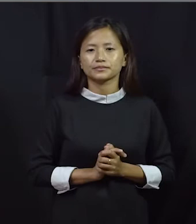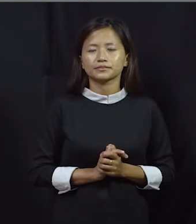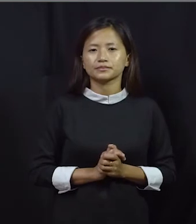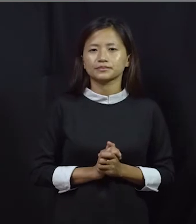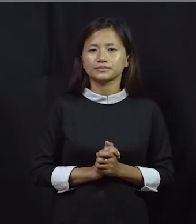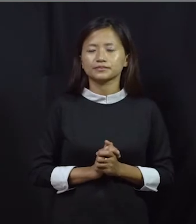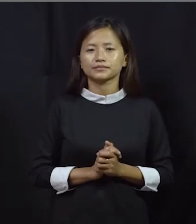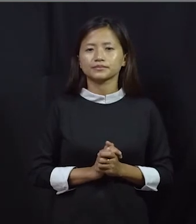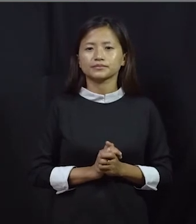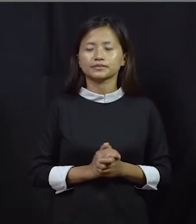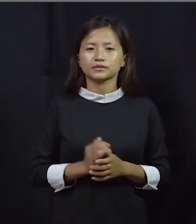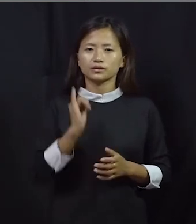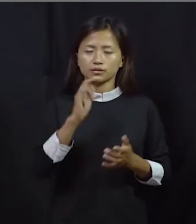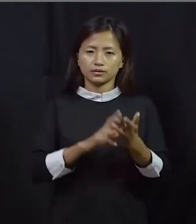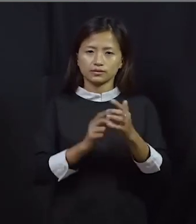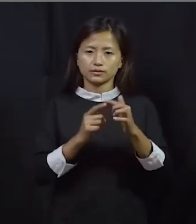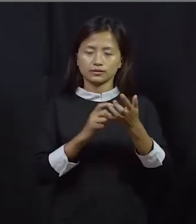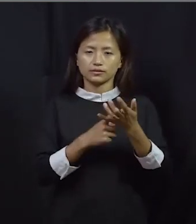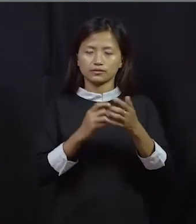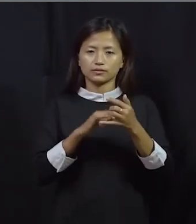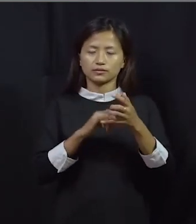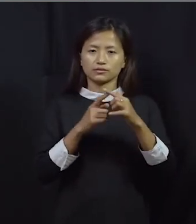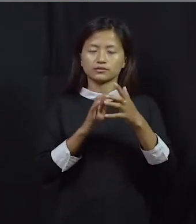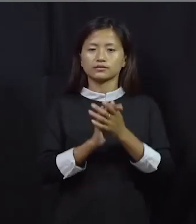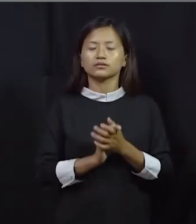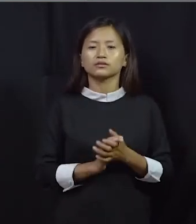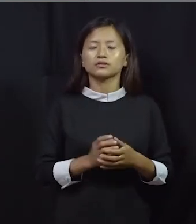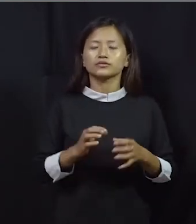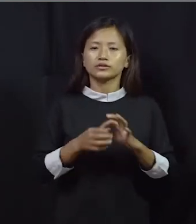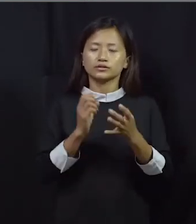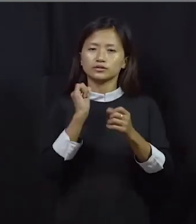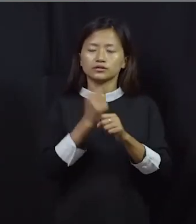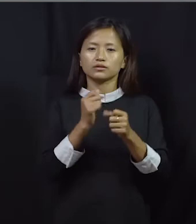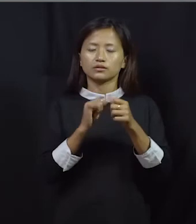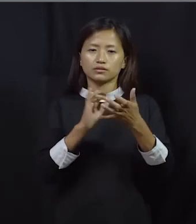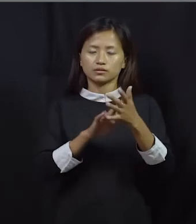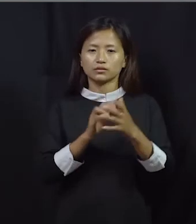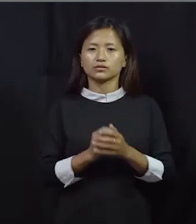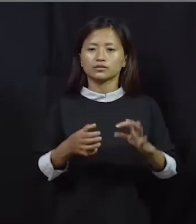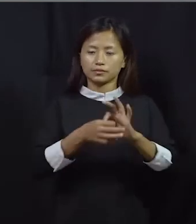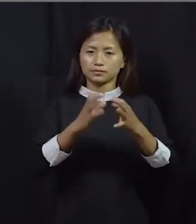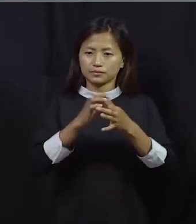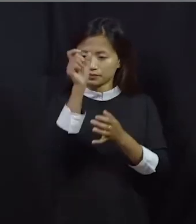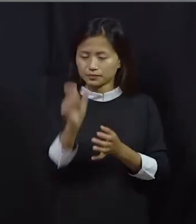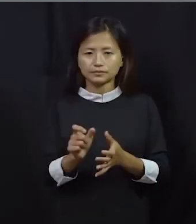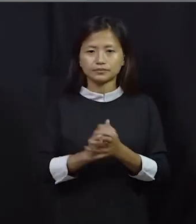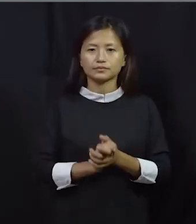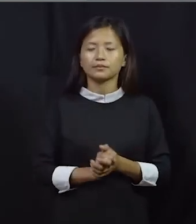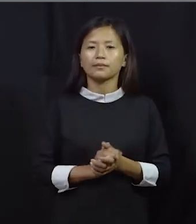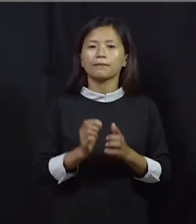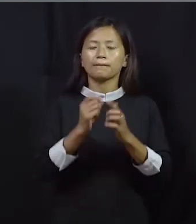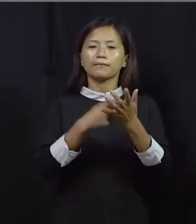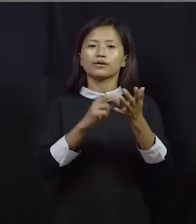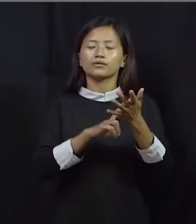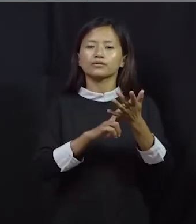So interest on capital is a gain to the partners. When there is a provision that partners should